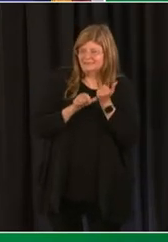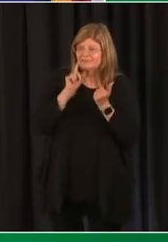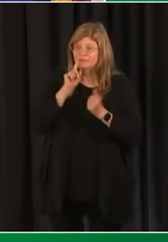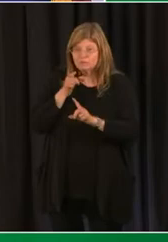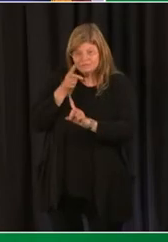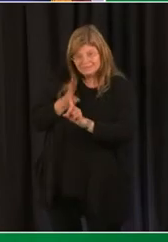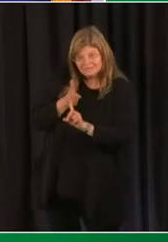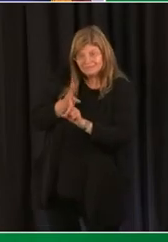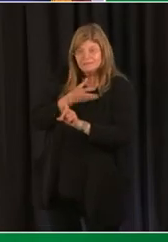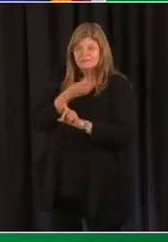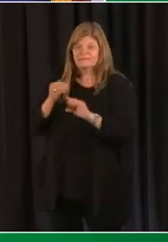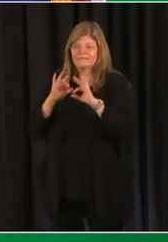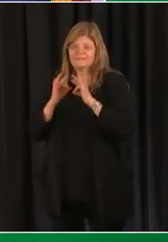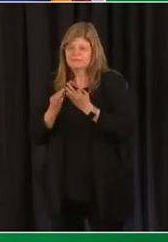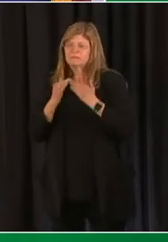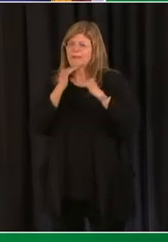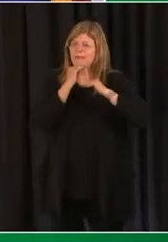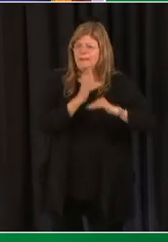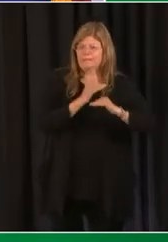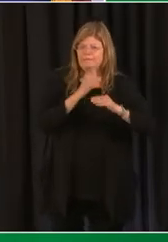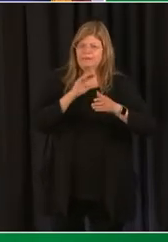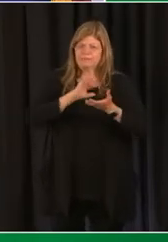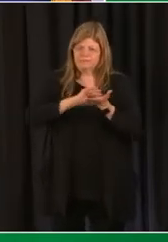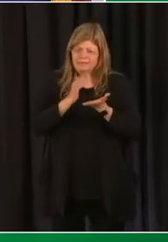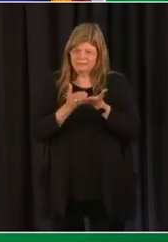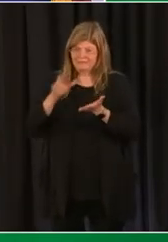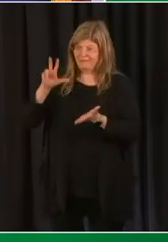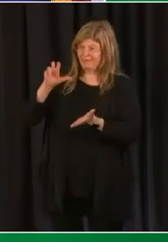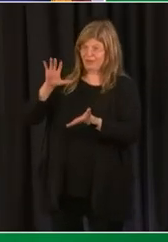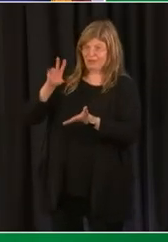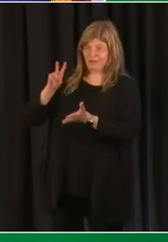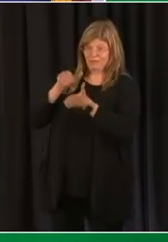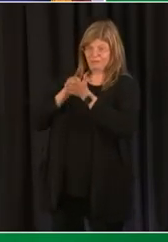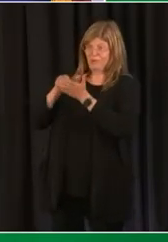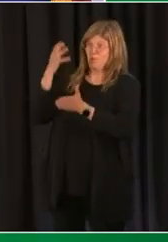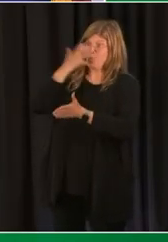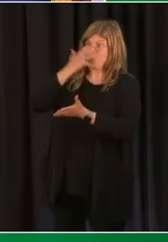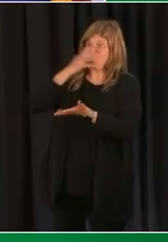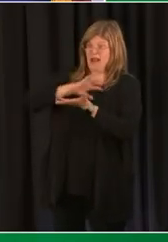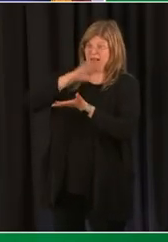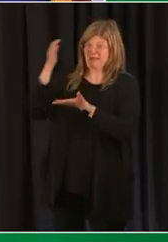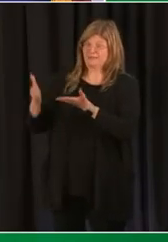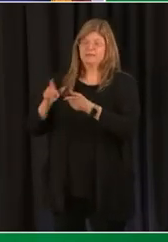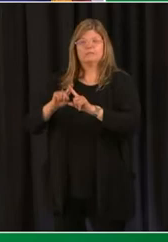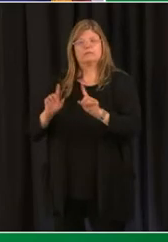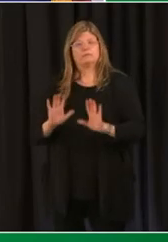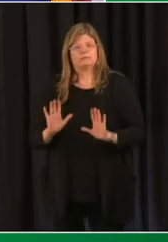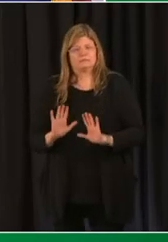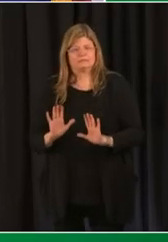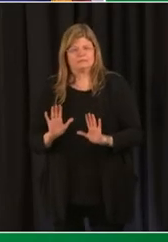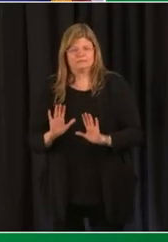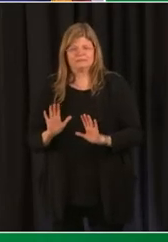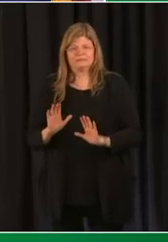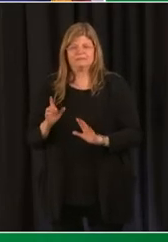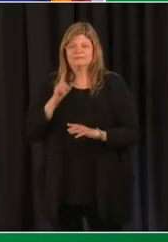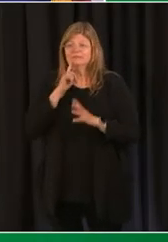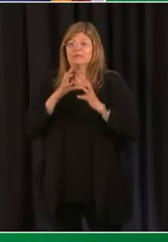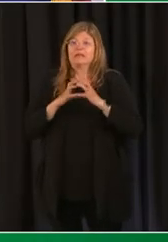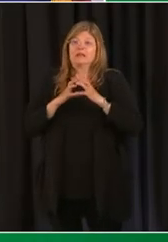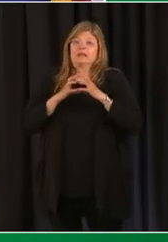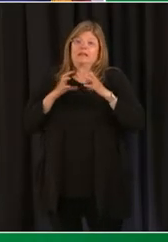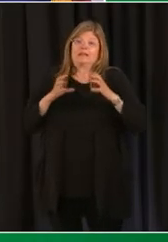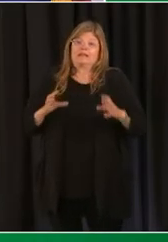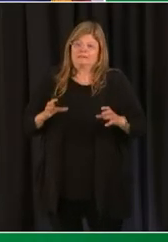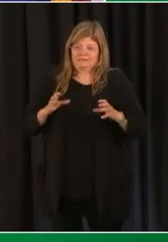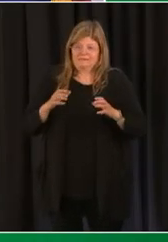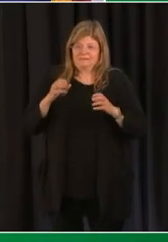we have a limited amount of money. I know that the number $352 million makes it seem like that is unlimited, but we